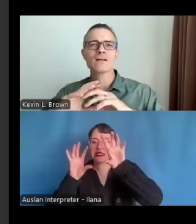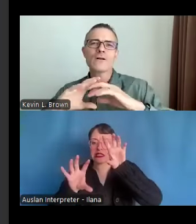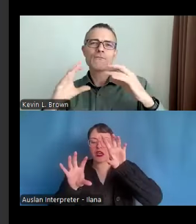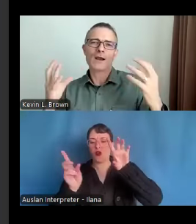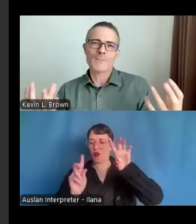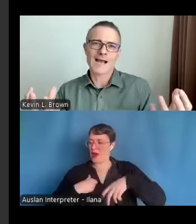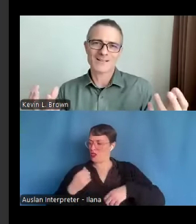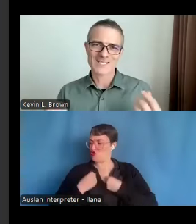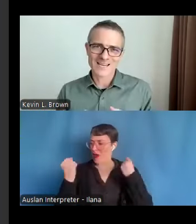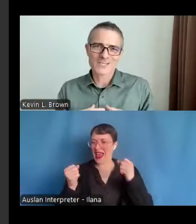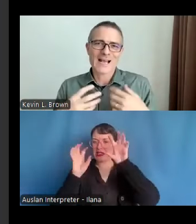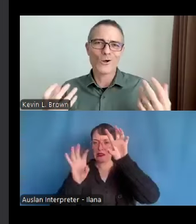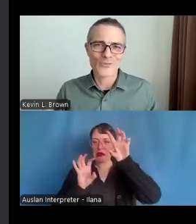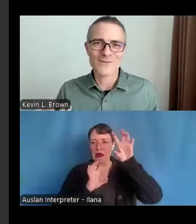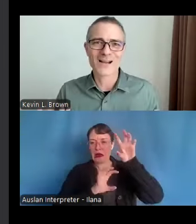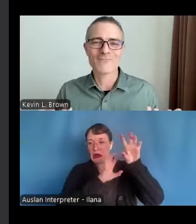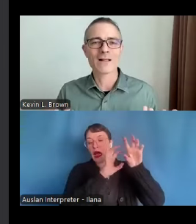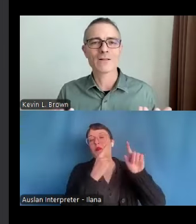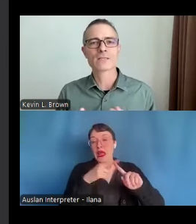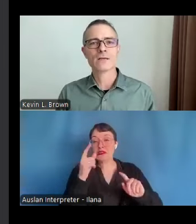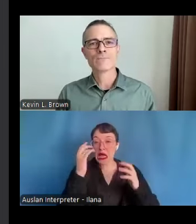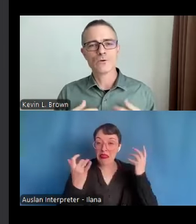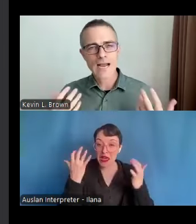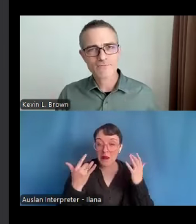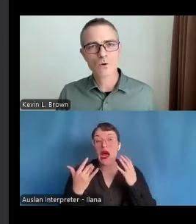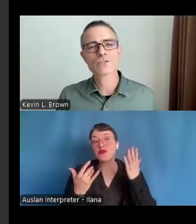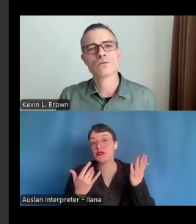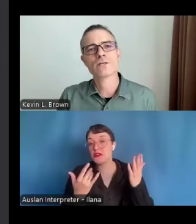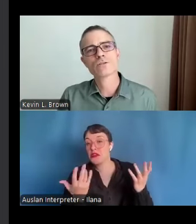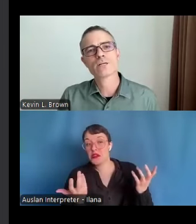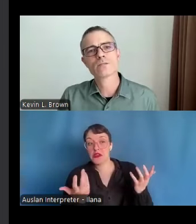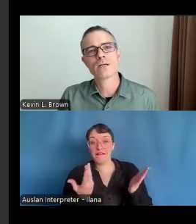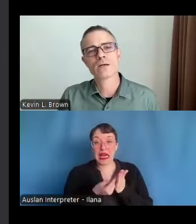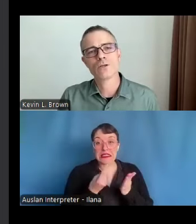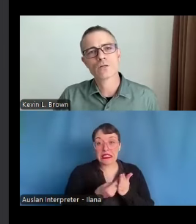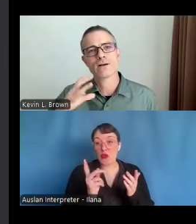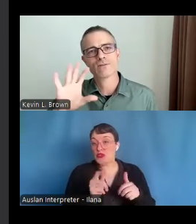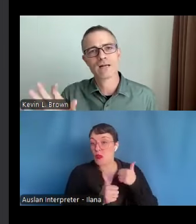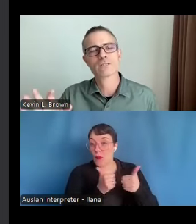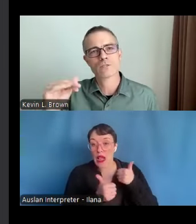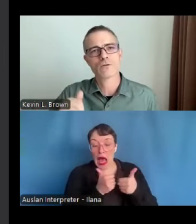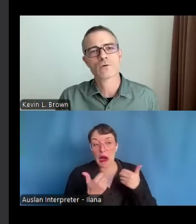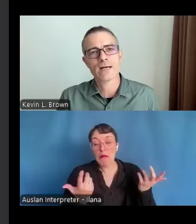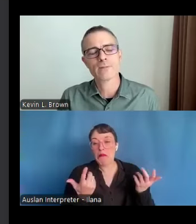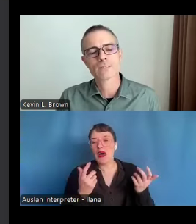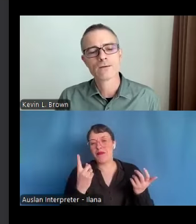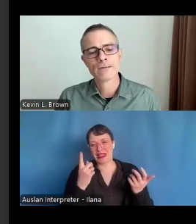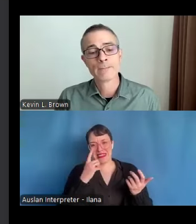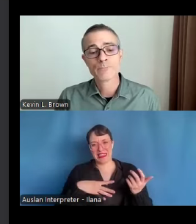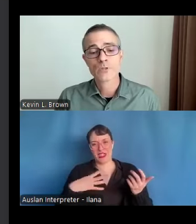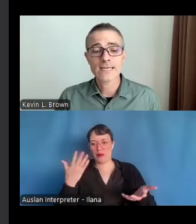gives it a fair balance. That gives it a healthy amount of balance. You have to watch those funding trends, but you also have to balance those other three